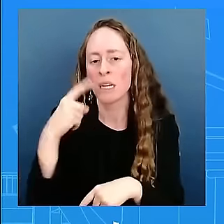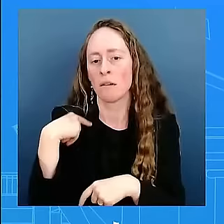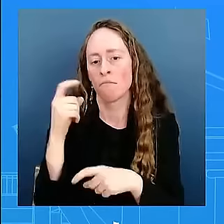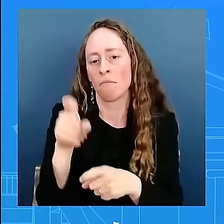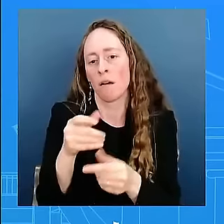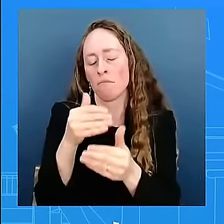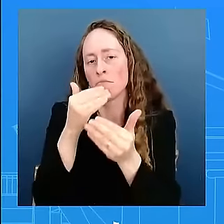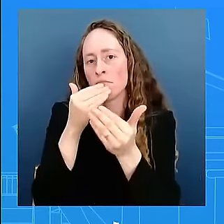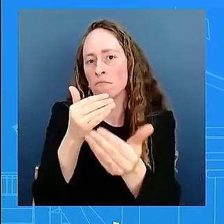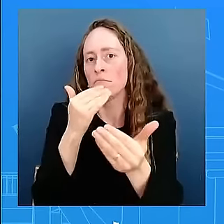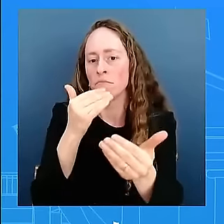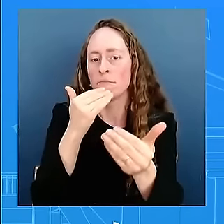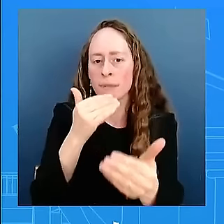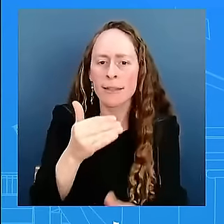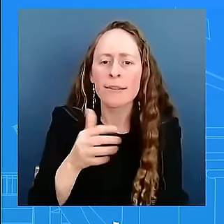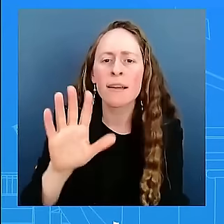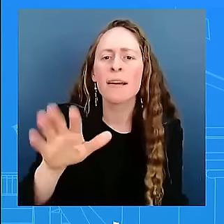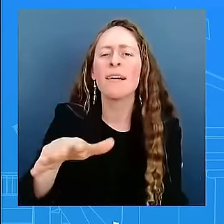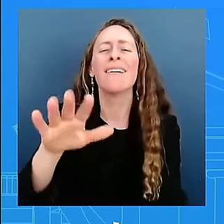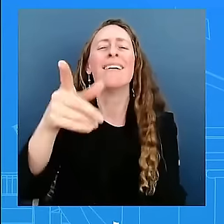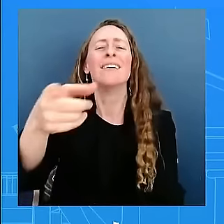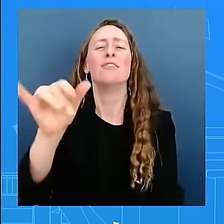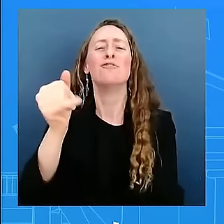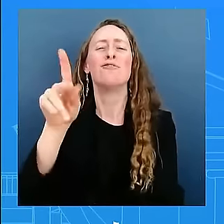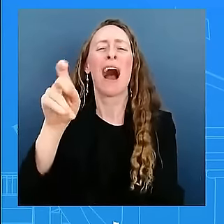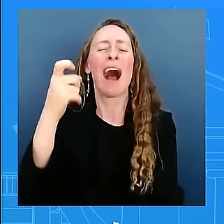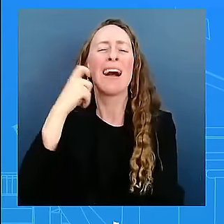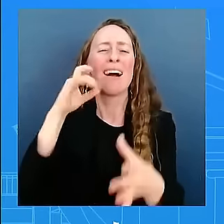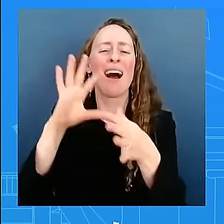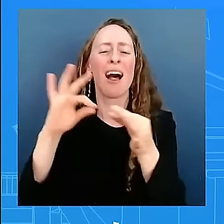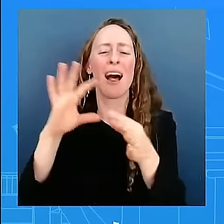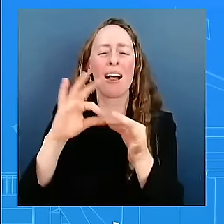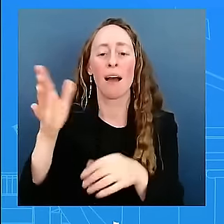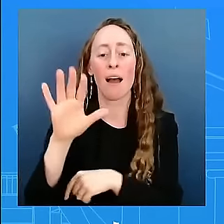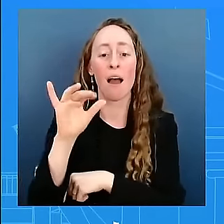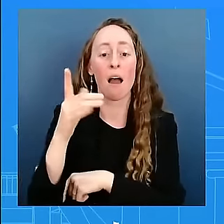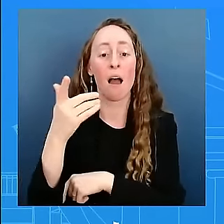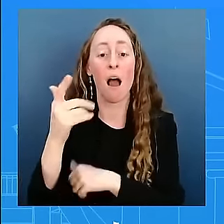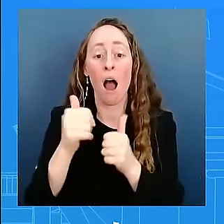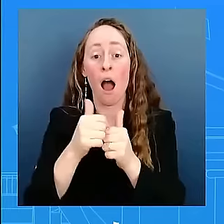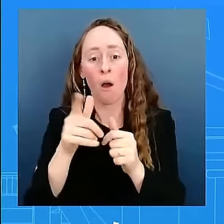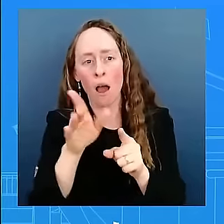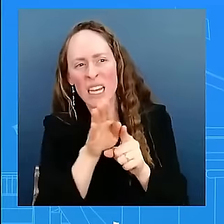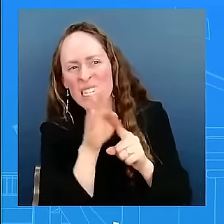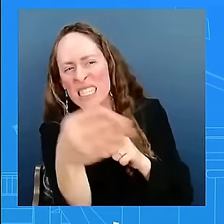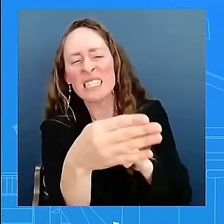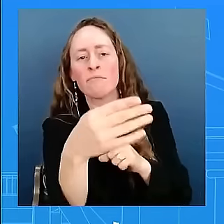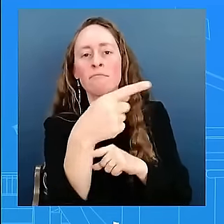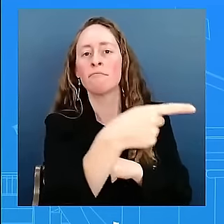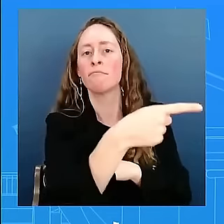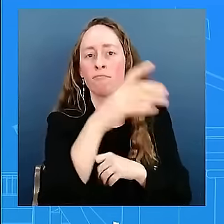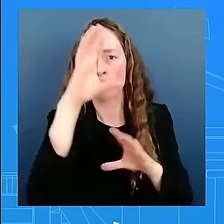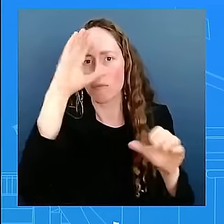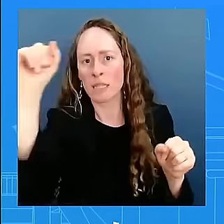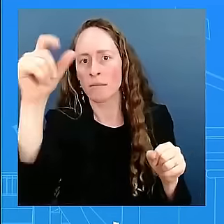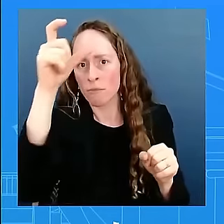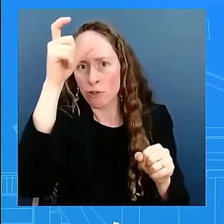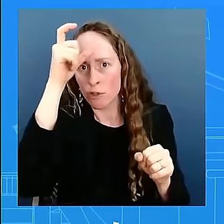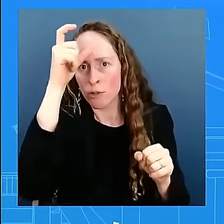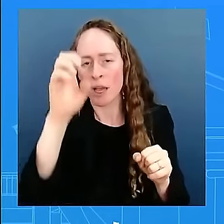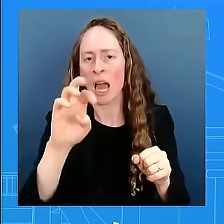I think Jake was also asked if there was a phone call made recently to Erdogan. Obviously, I don't have anything to read out at this time, but it